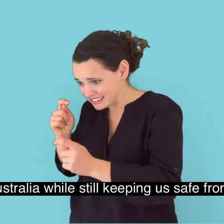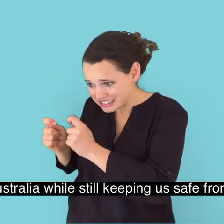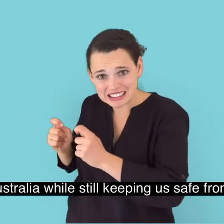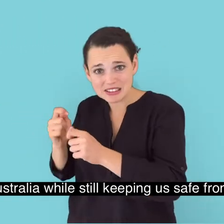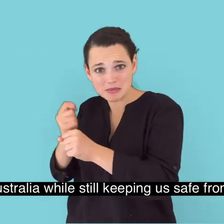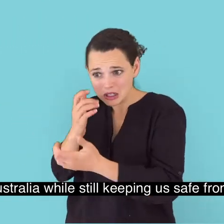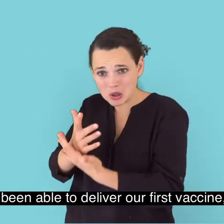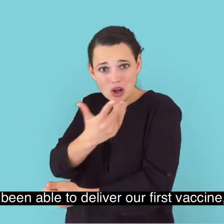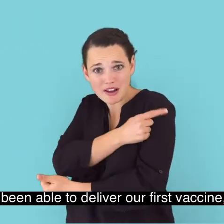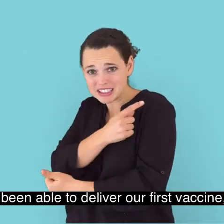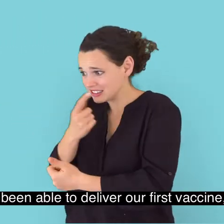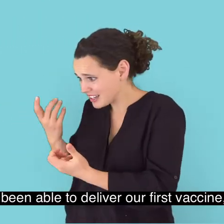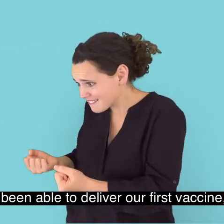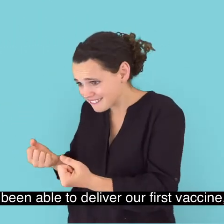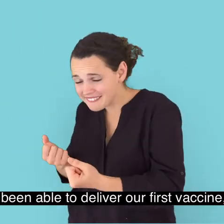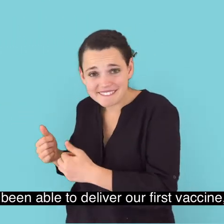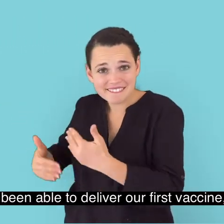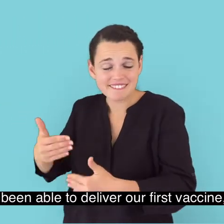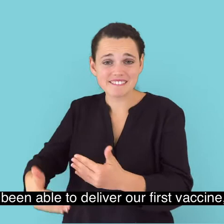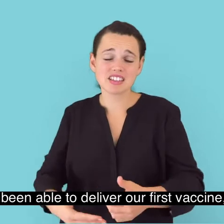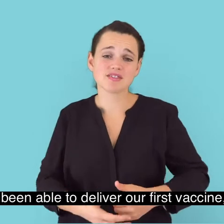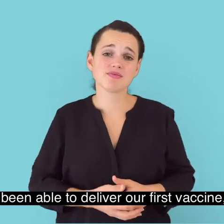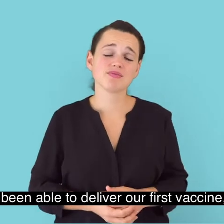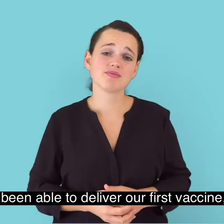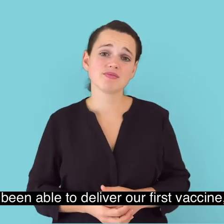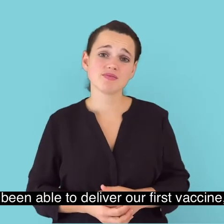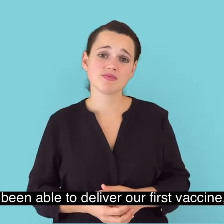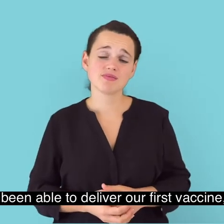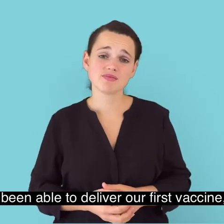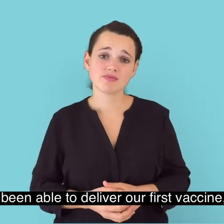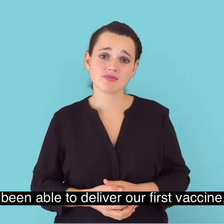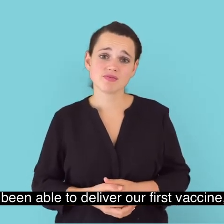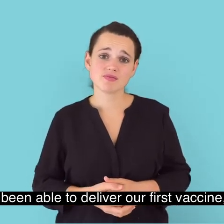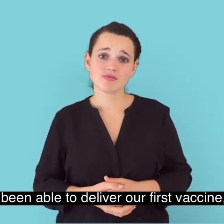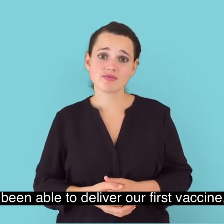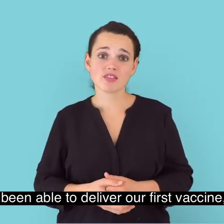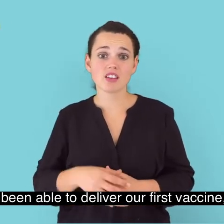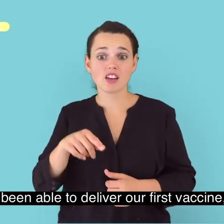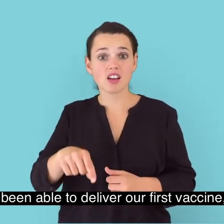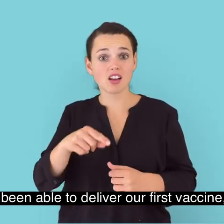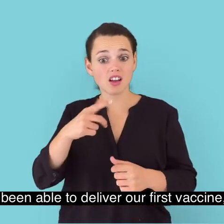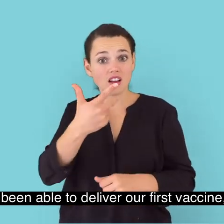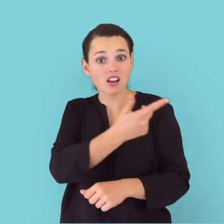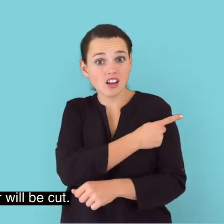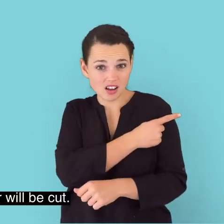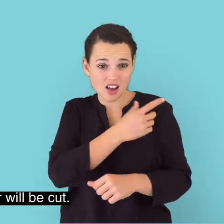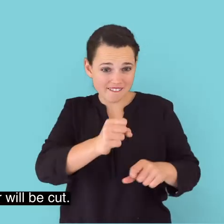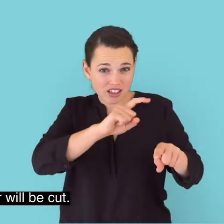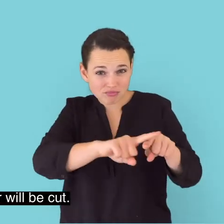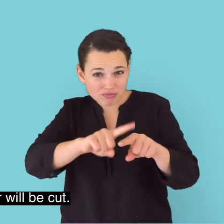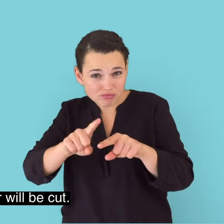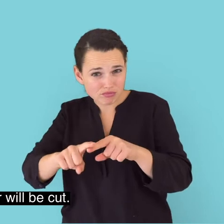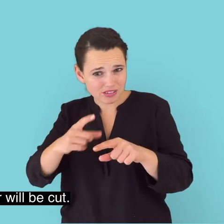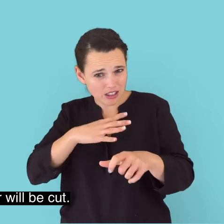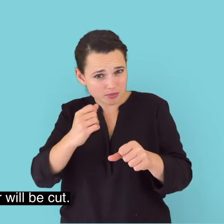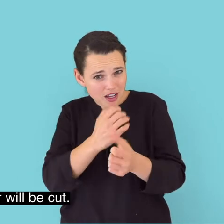from the virus. Our scientists are still working quickly and have been able to deliver our first vaccine, but no corners